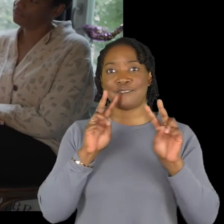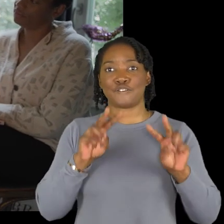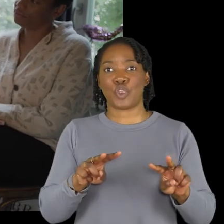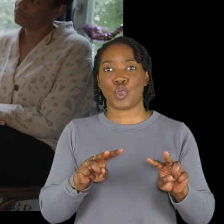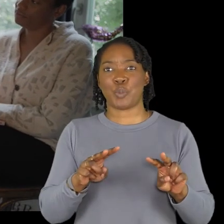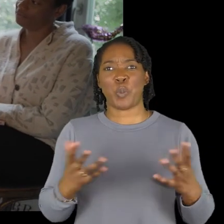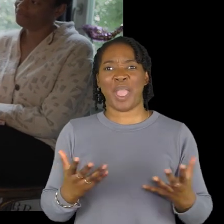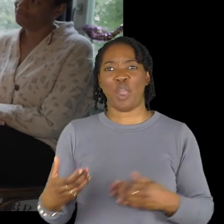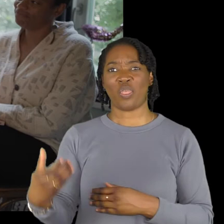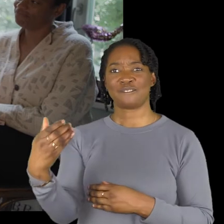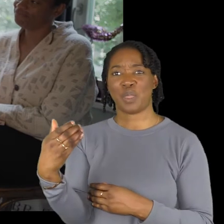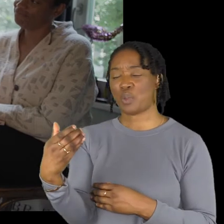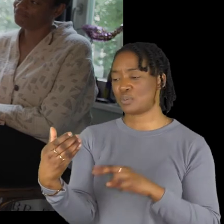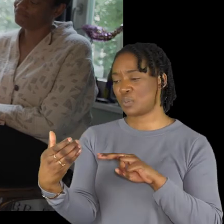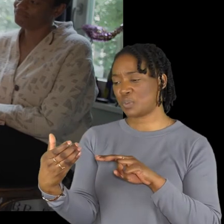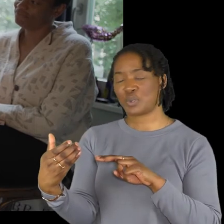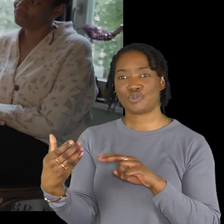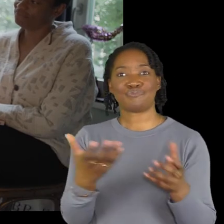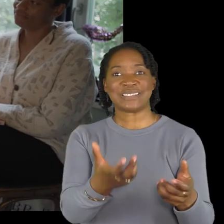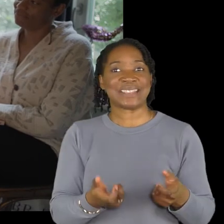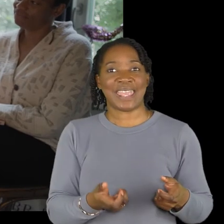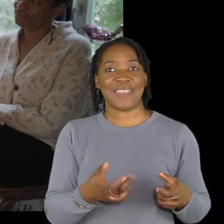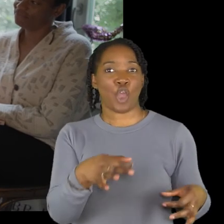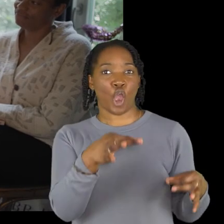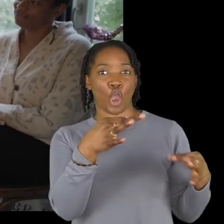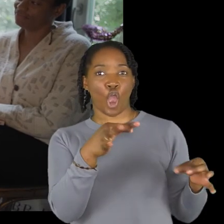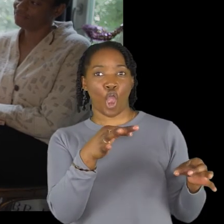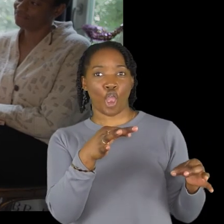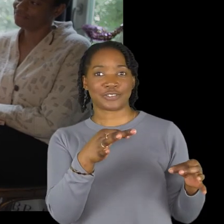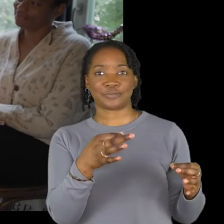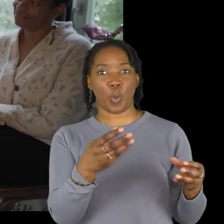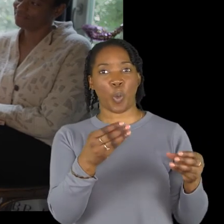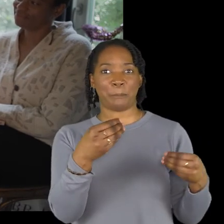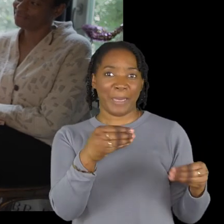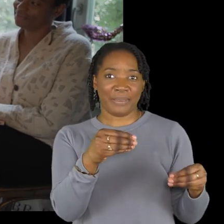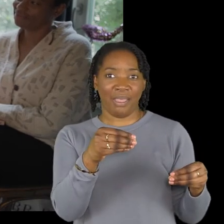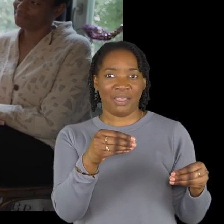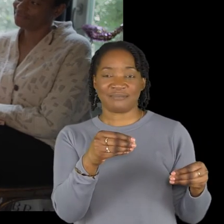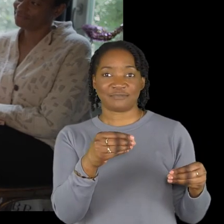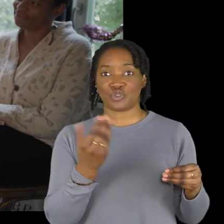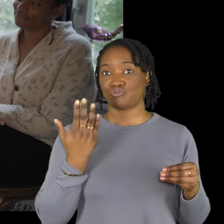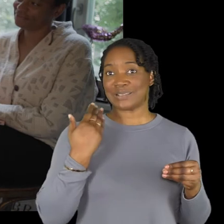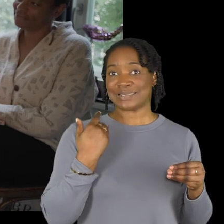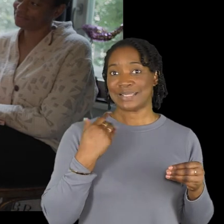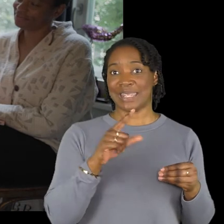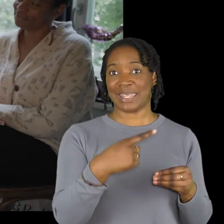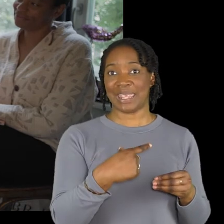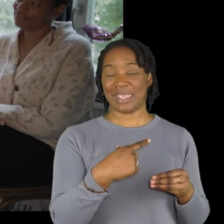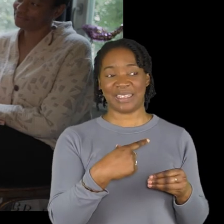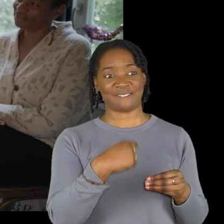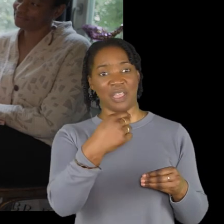it's on your phone. You don't get that card. You don't get that piece of paper. I was recently invited